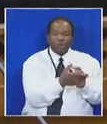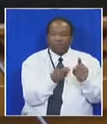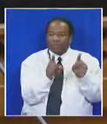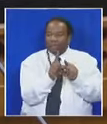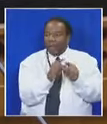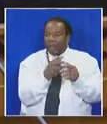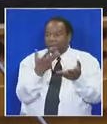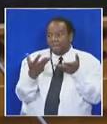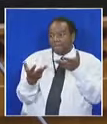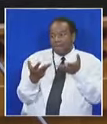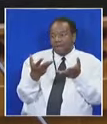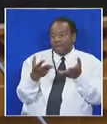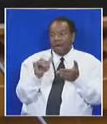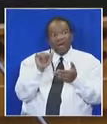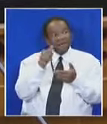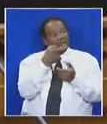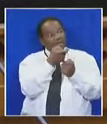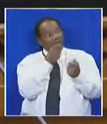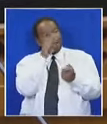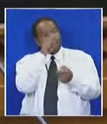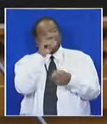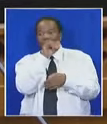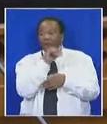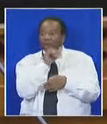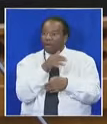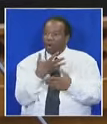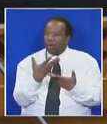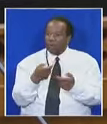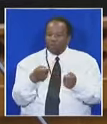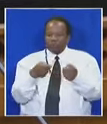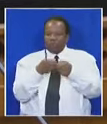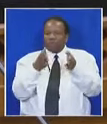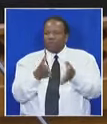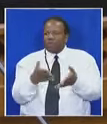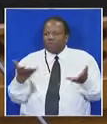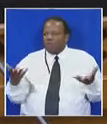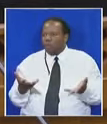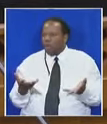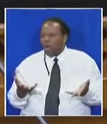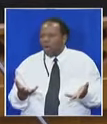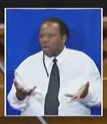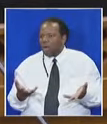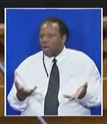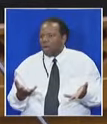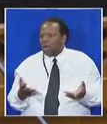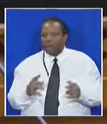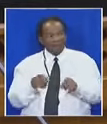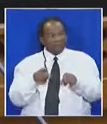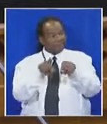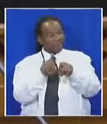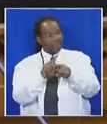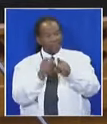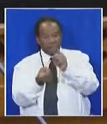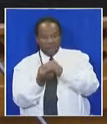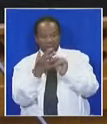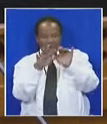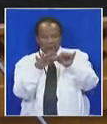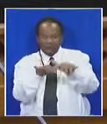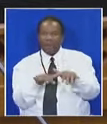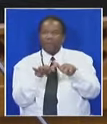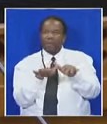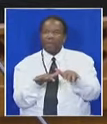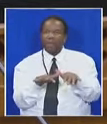their sponsors are not destroying each other. They are not unruly in their parliament. They don't